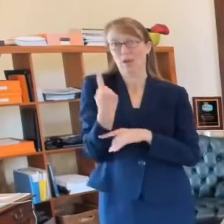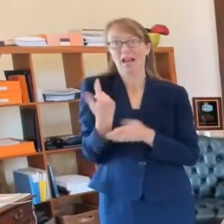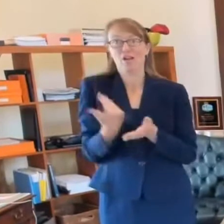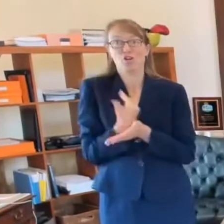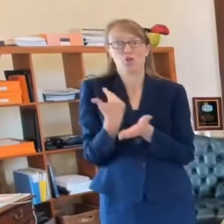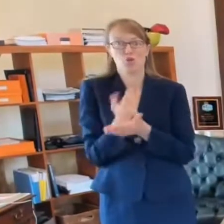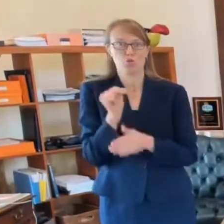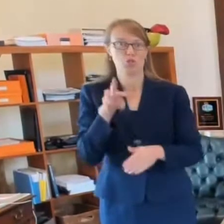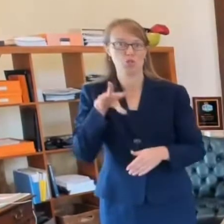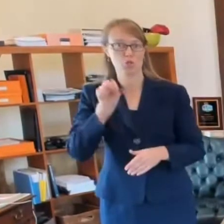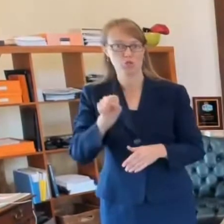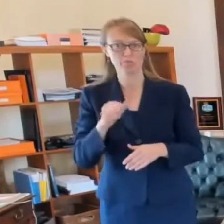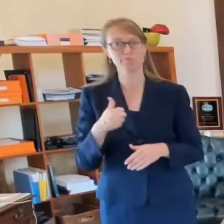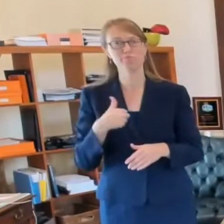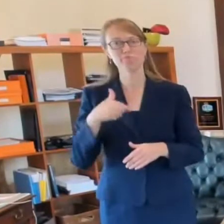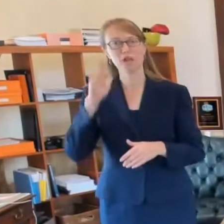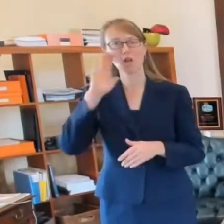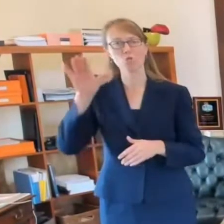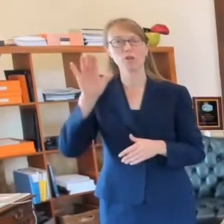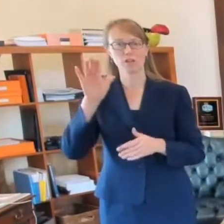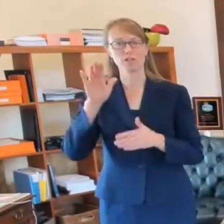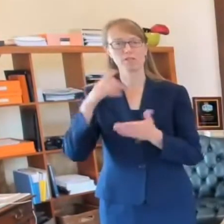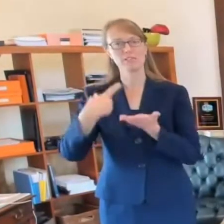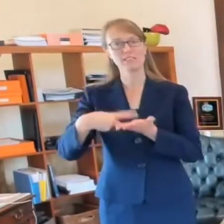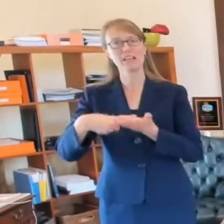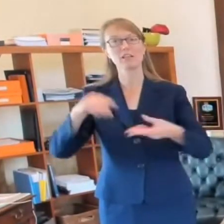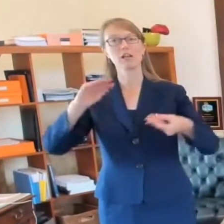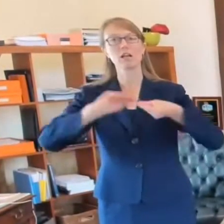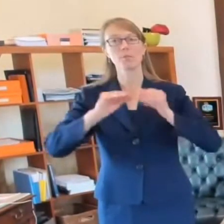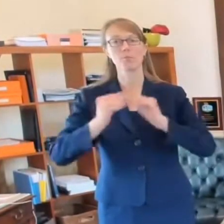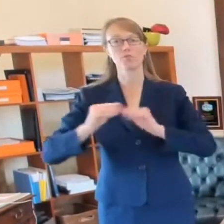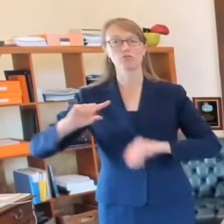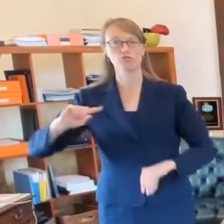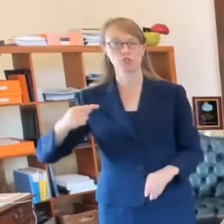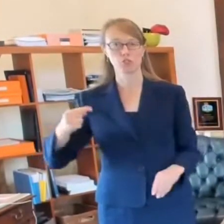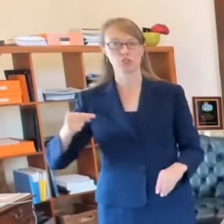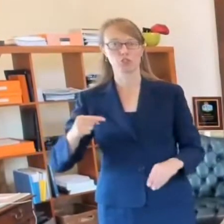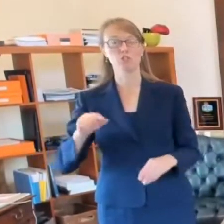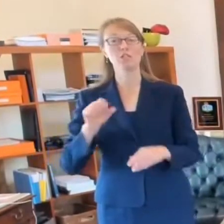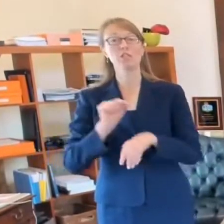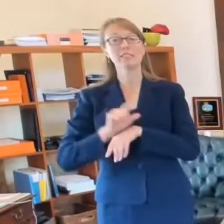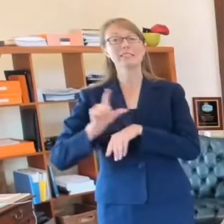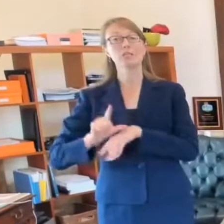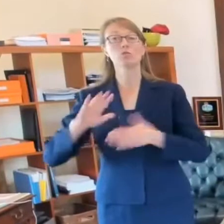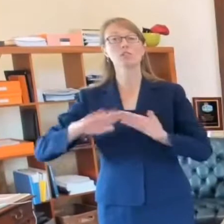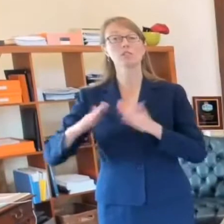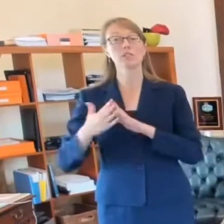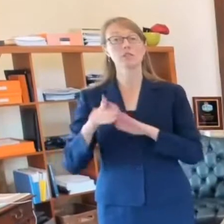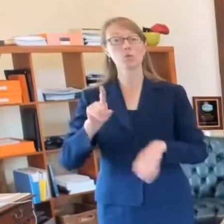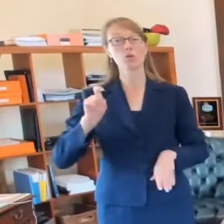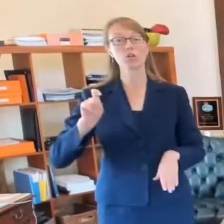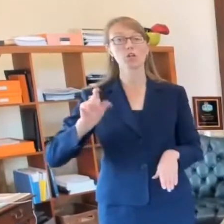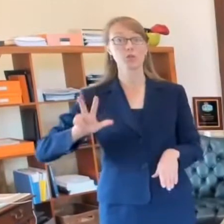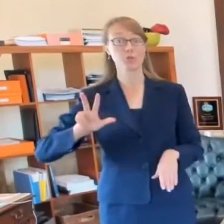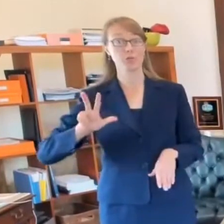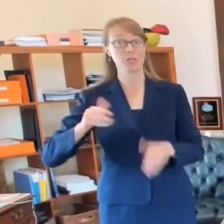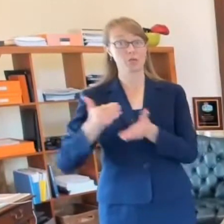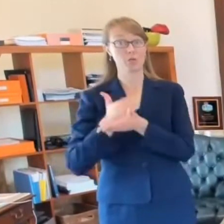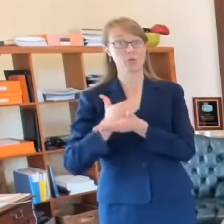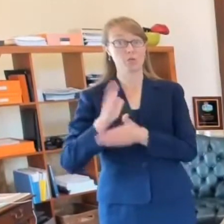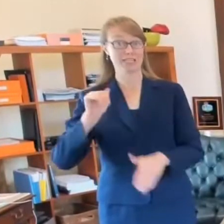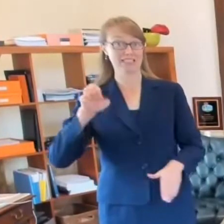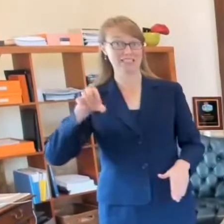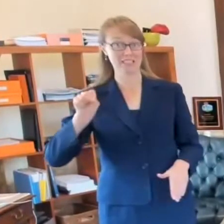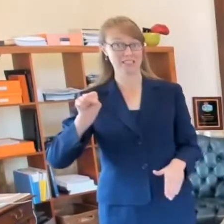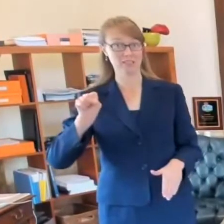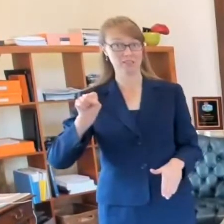talking about the numbers here. So in the city of St. Louis yesterday, we had 103 new cases. Now, if you look